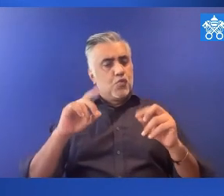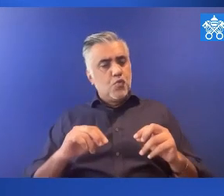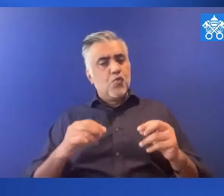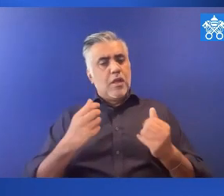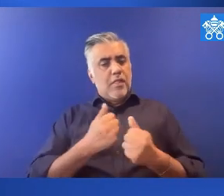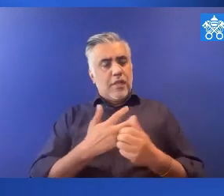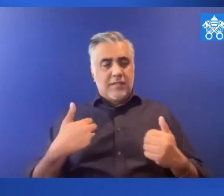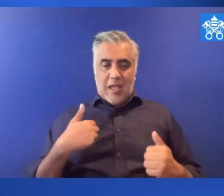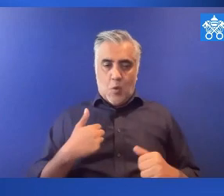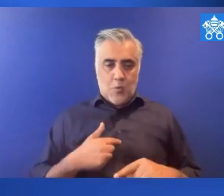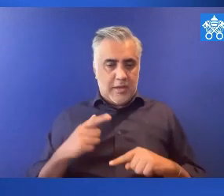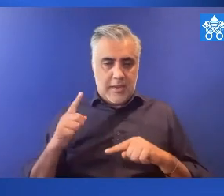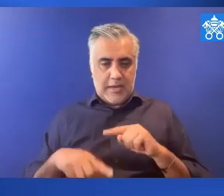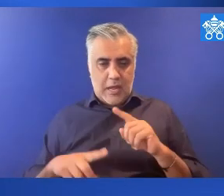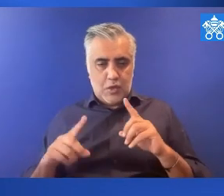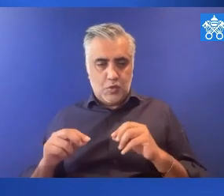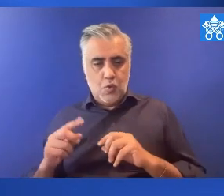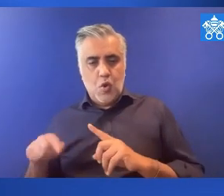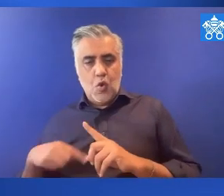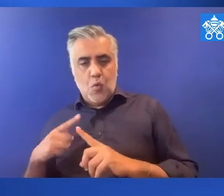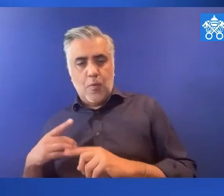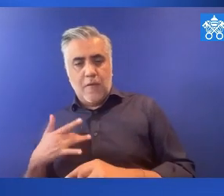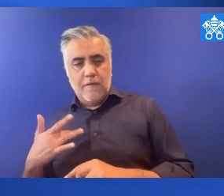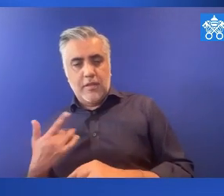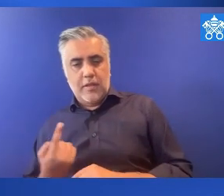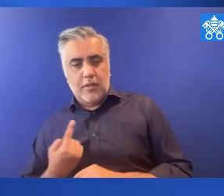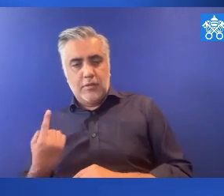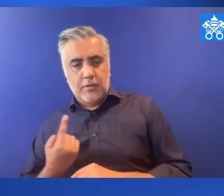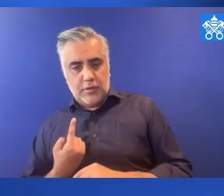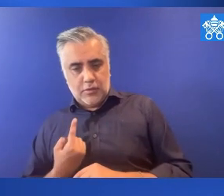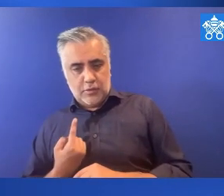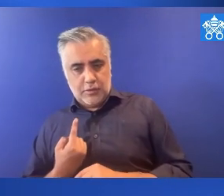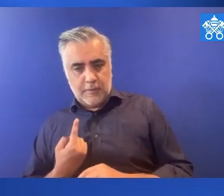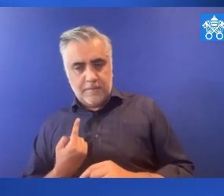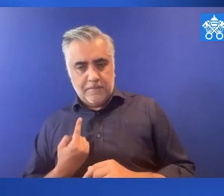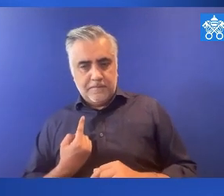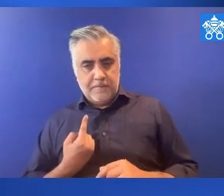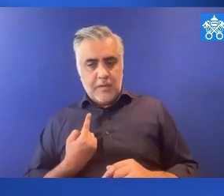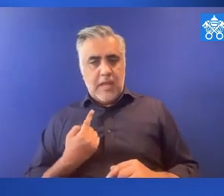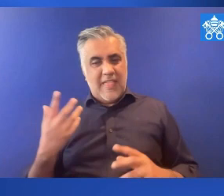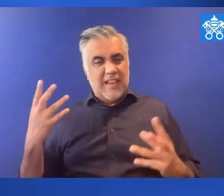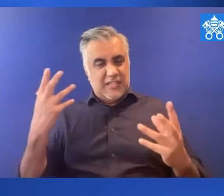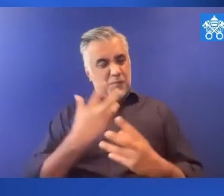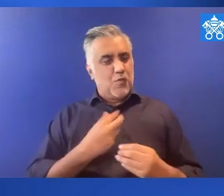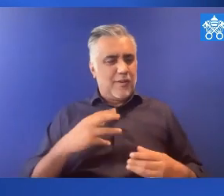pushes us to go forward, to do things that we cannot do in desolation.